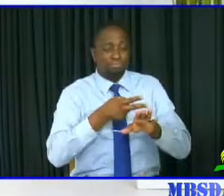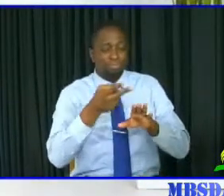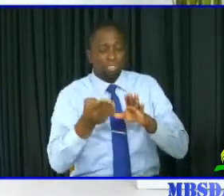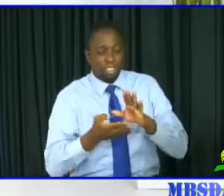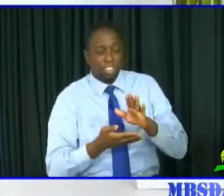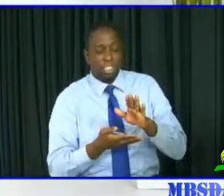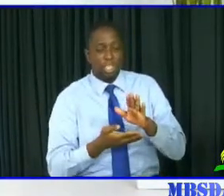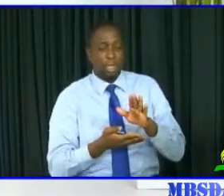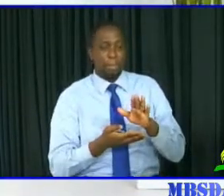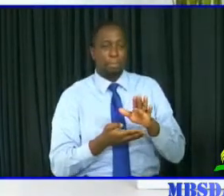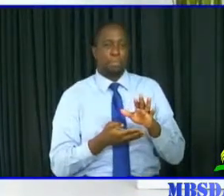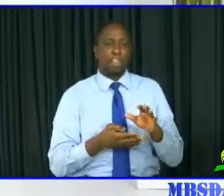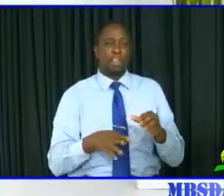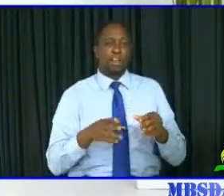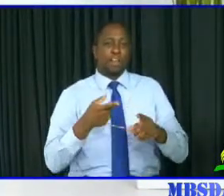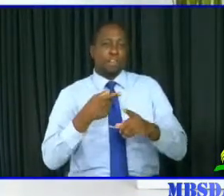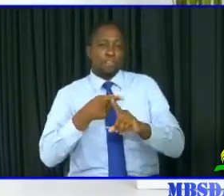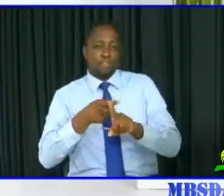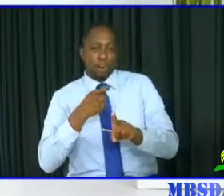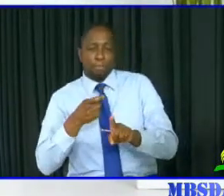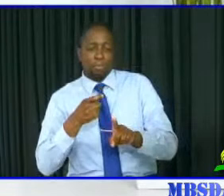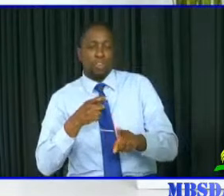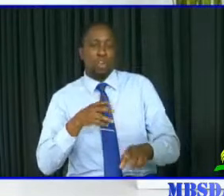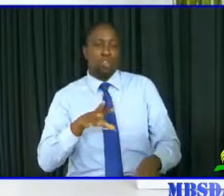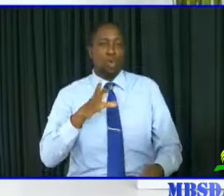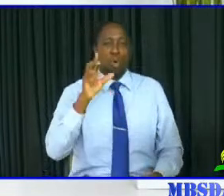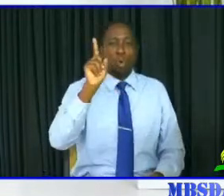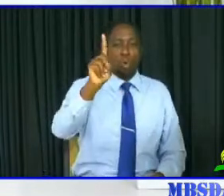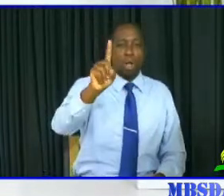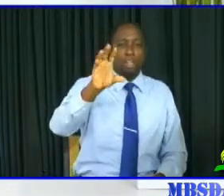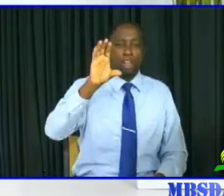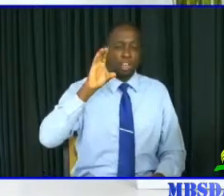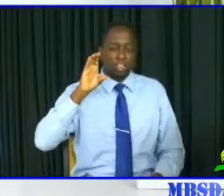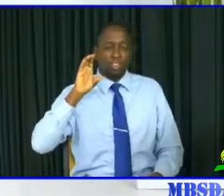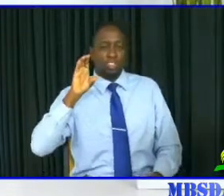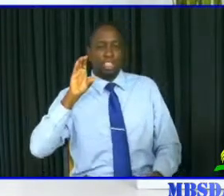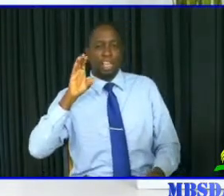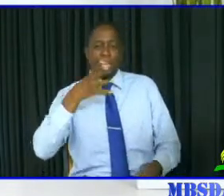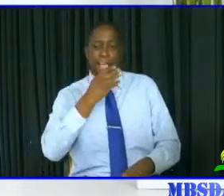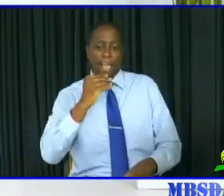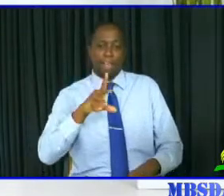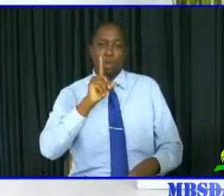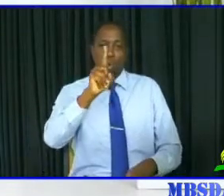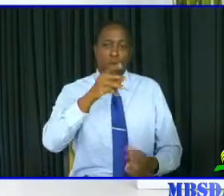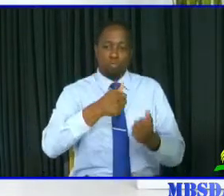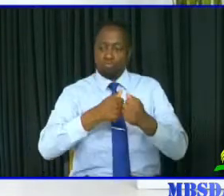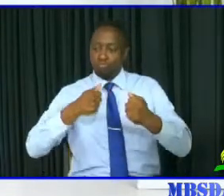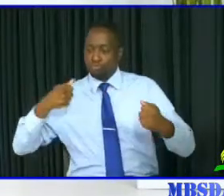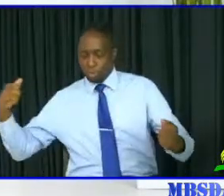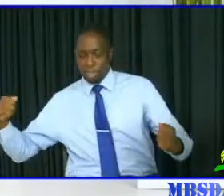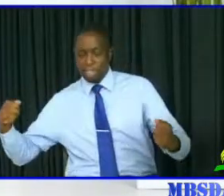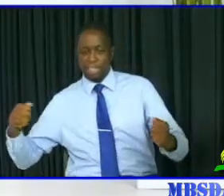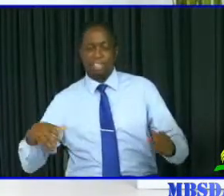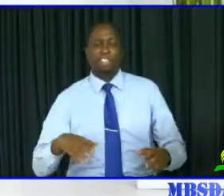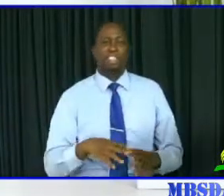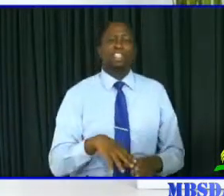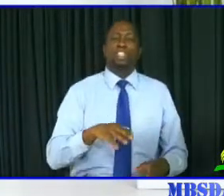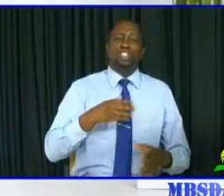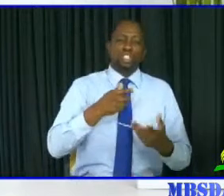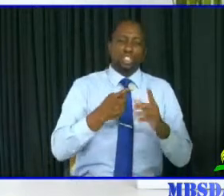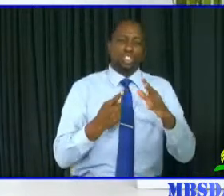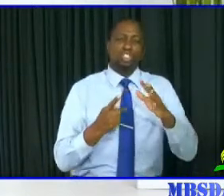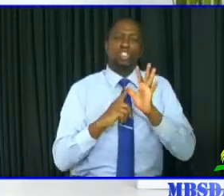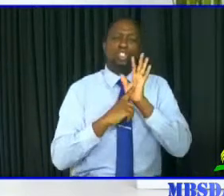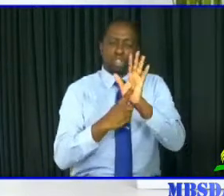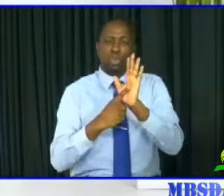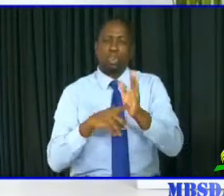weather and search for that one sheep to bring him back into the fold of safety. Show someone tonight